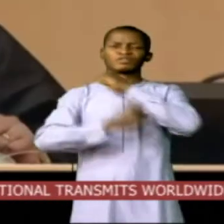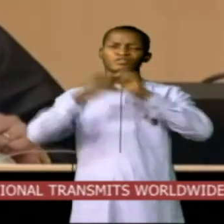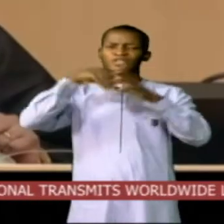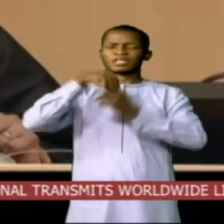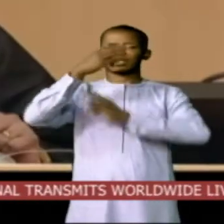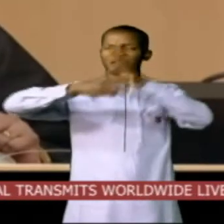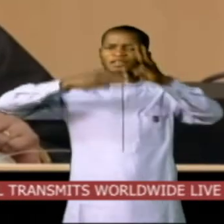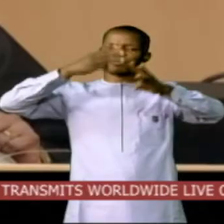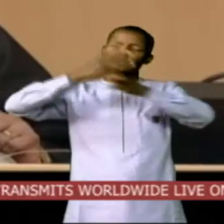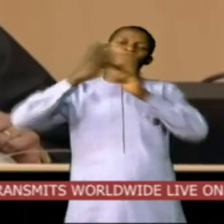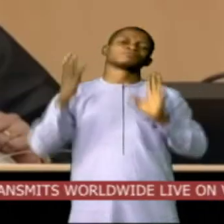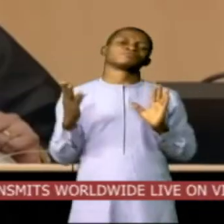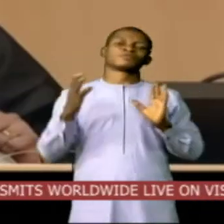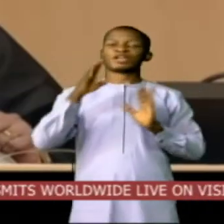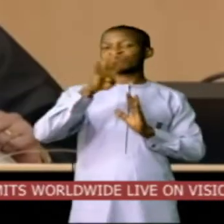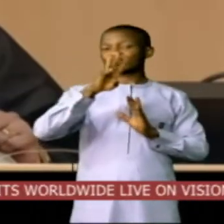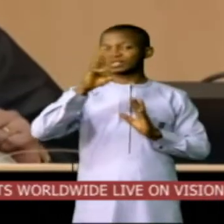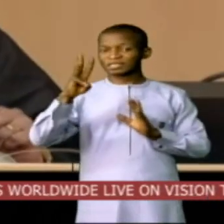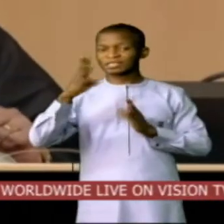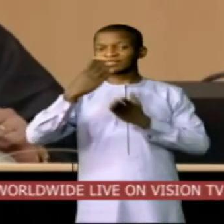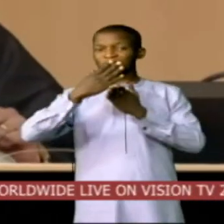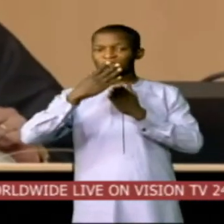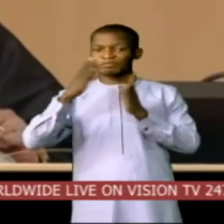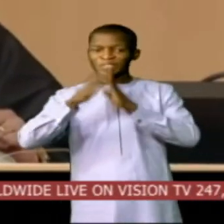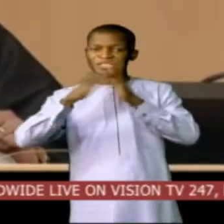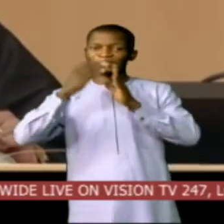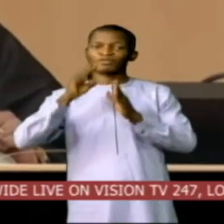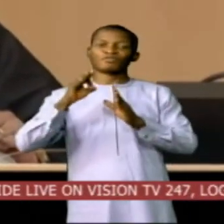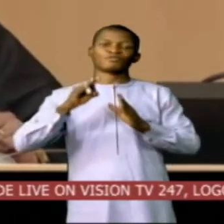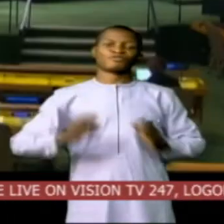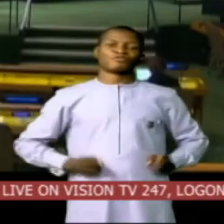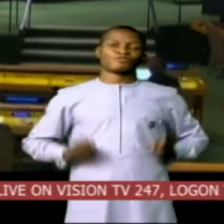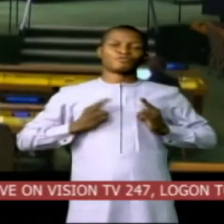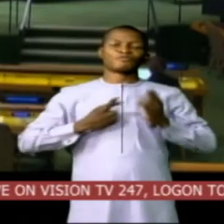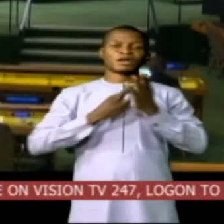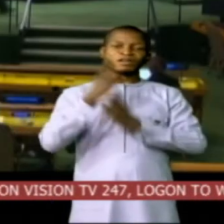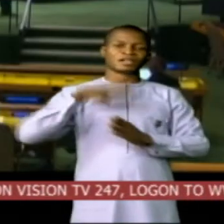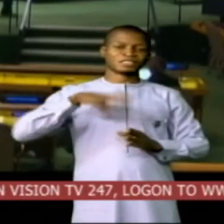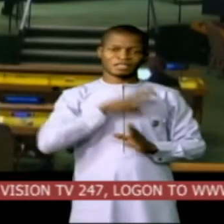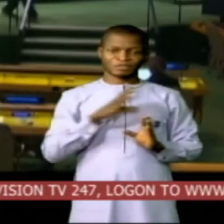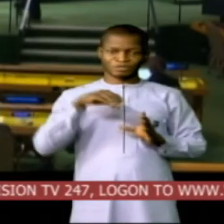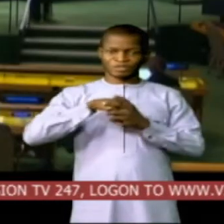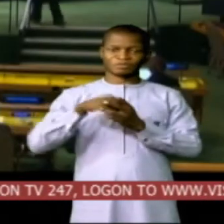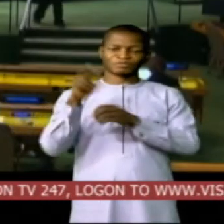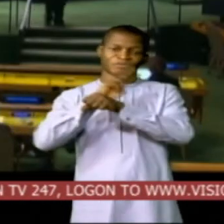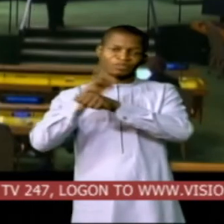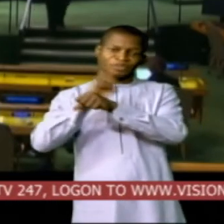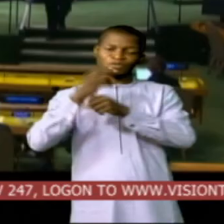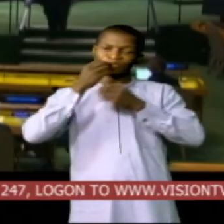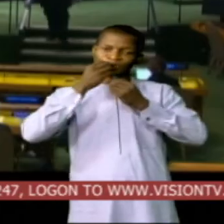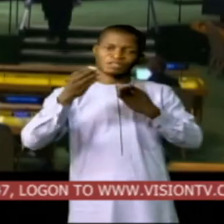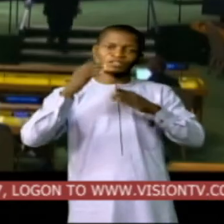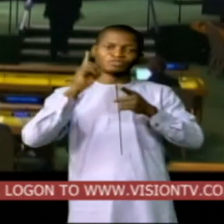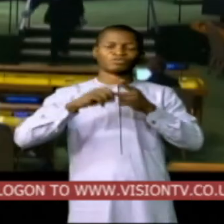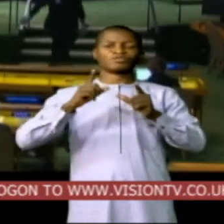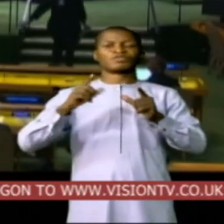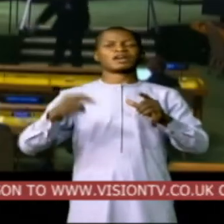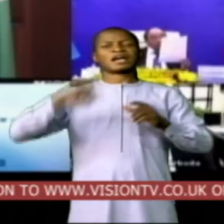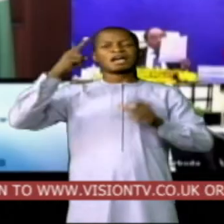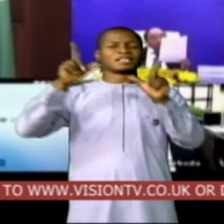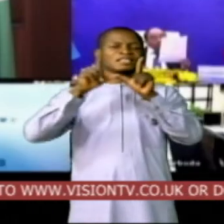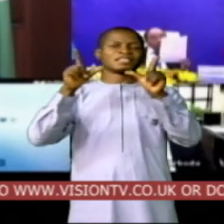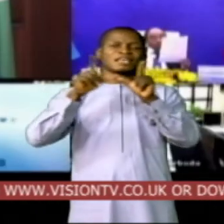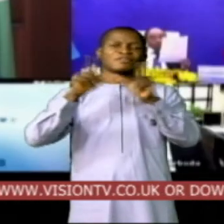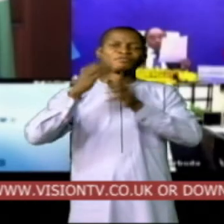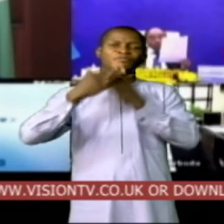world. The 46th session of the Human Rights Council. In a video message to the high-level segments of the